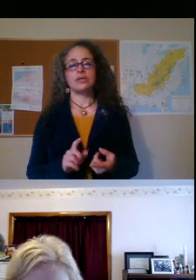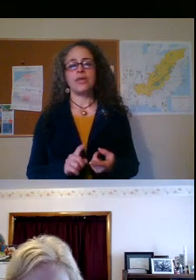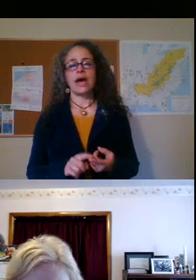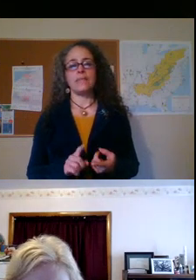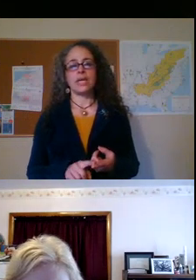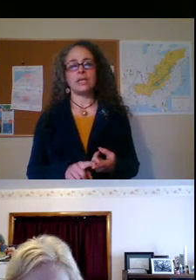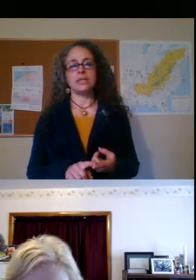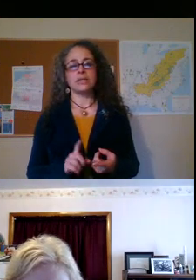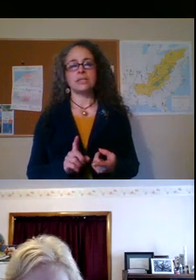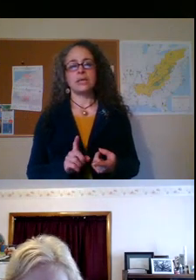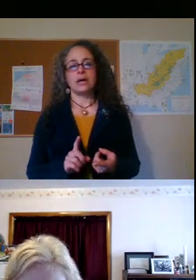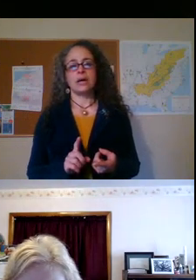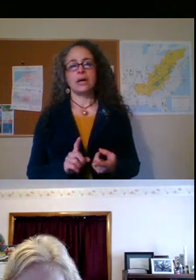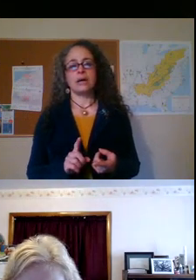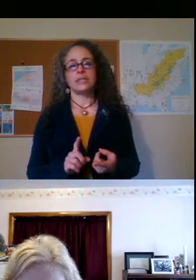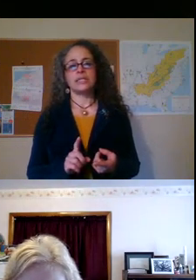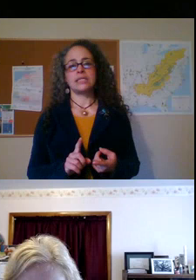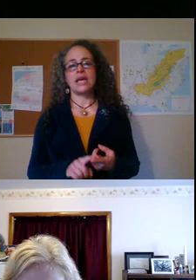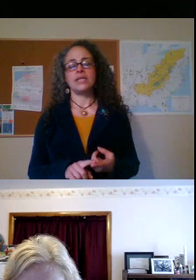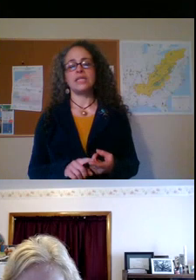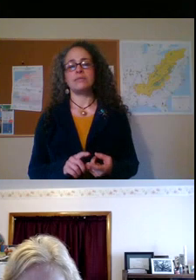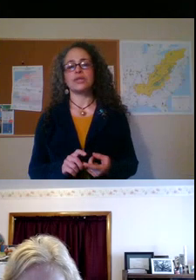definition. So that means